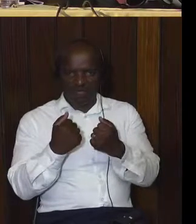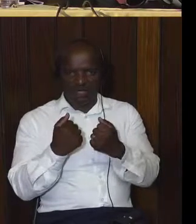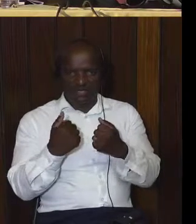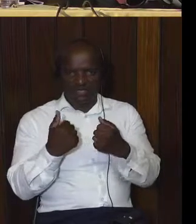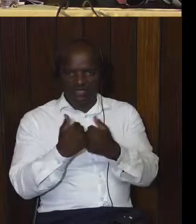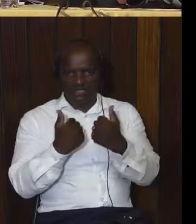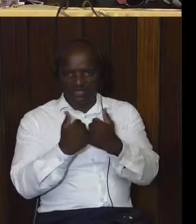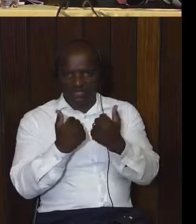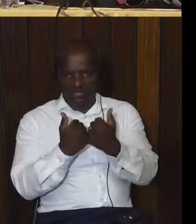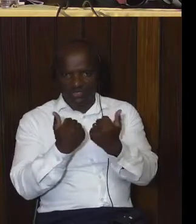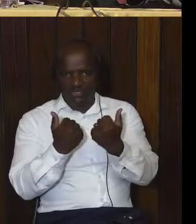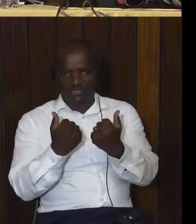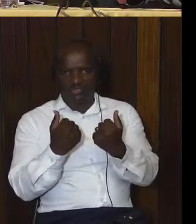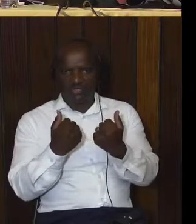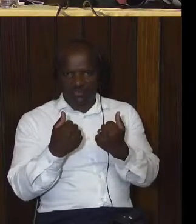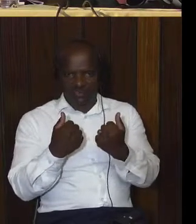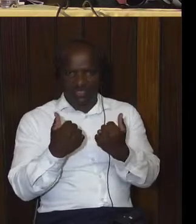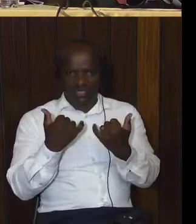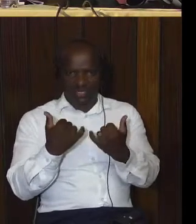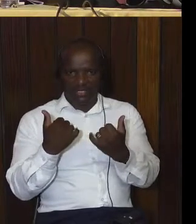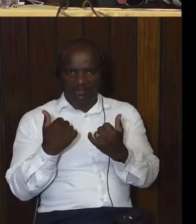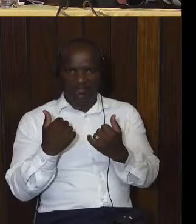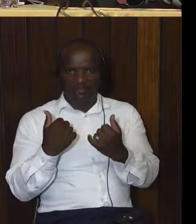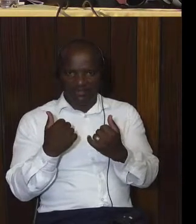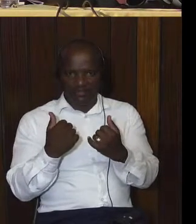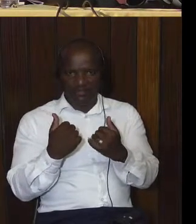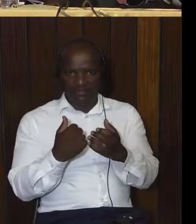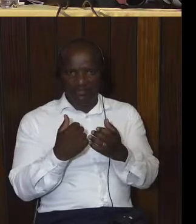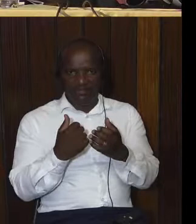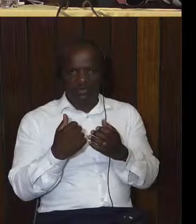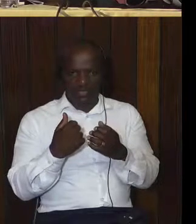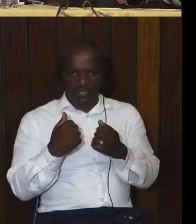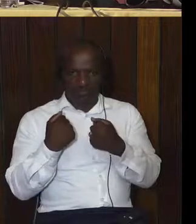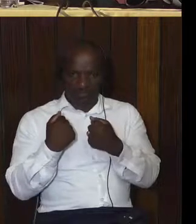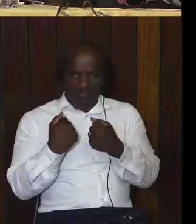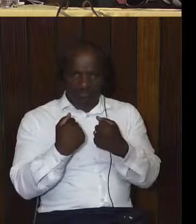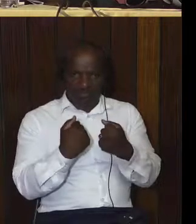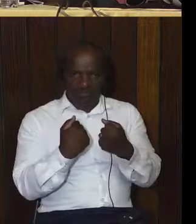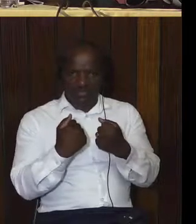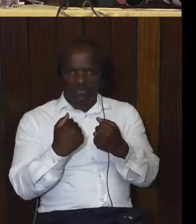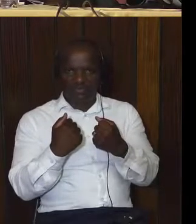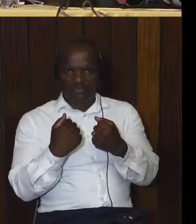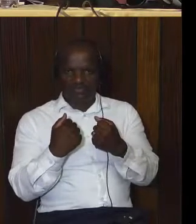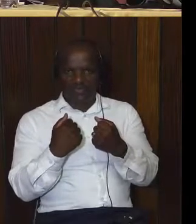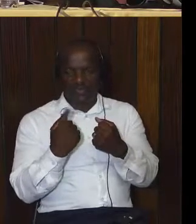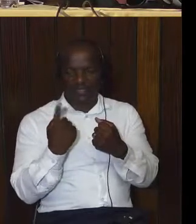had very steady week-on-week growth in ridership. Chair, last